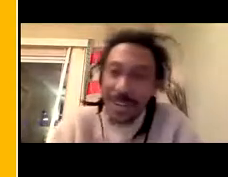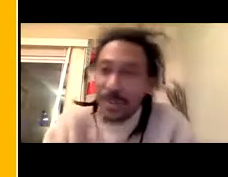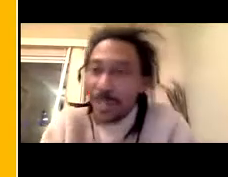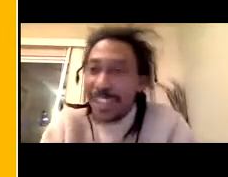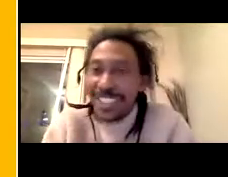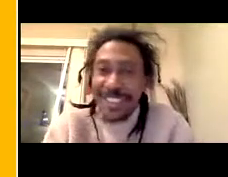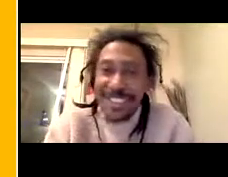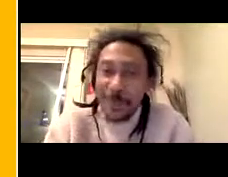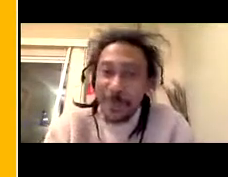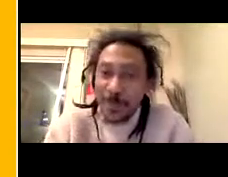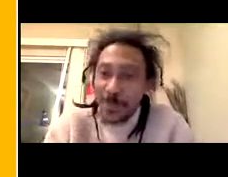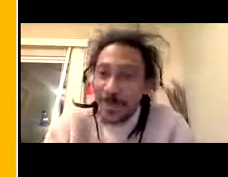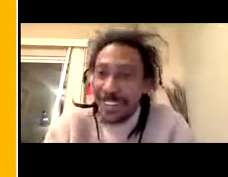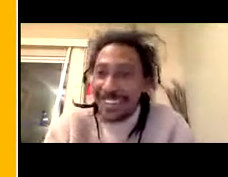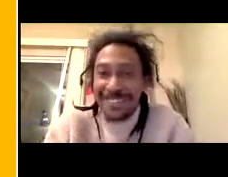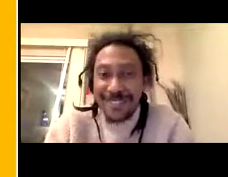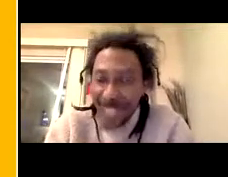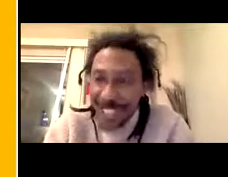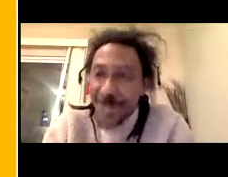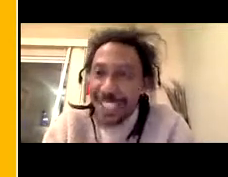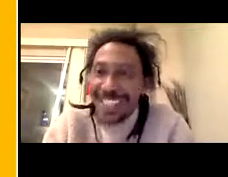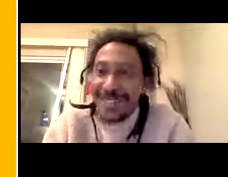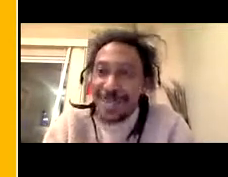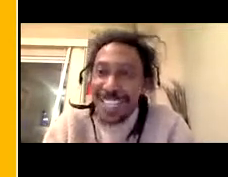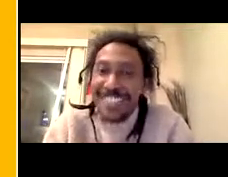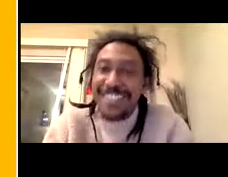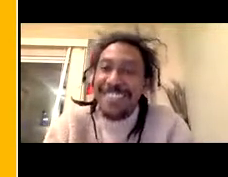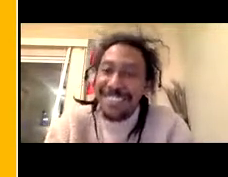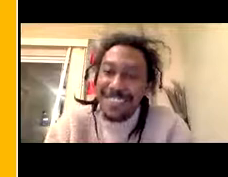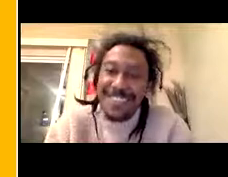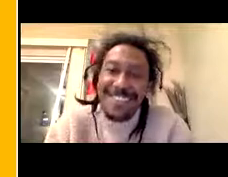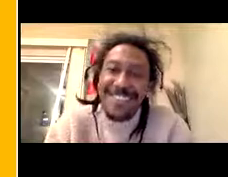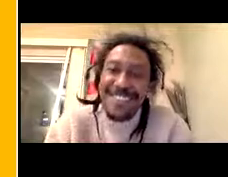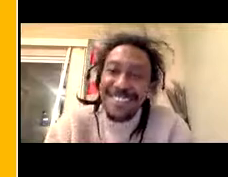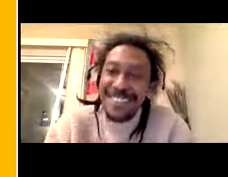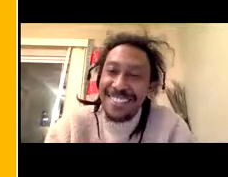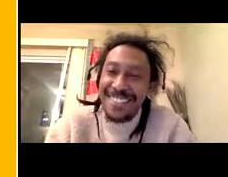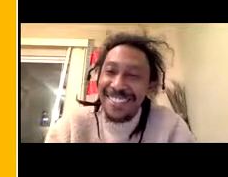downtown Burlington. Thank you so much, everybody.